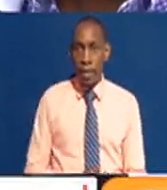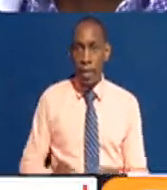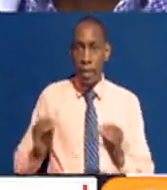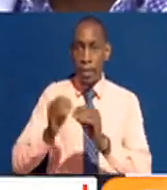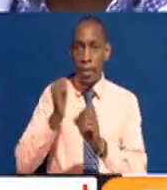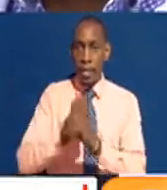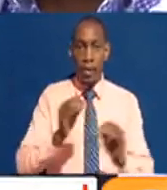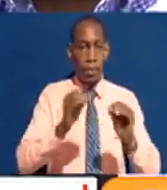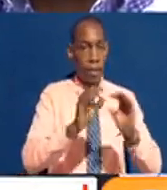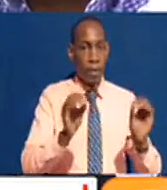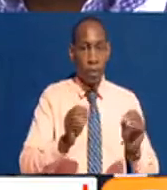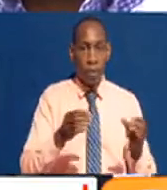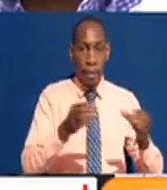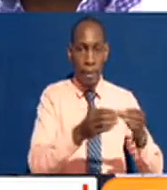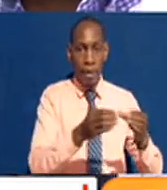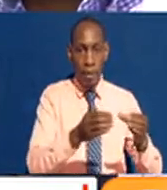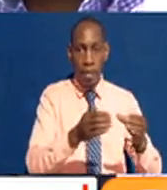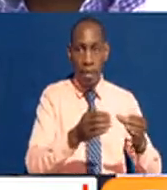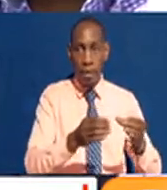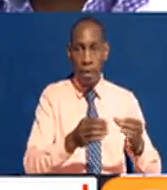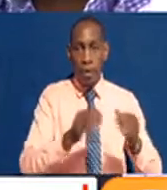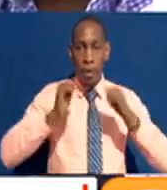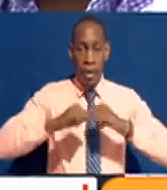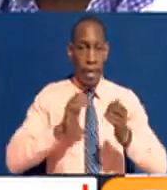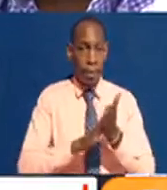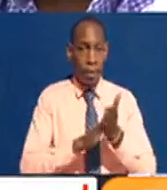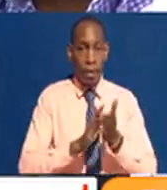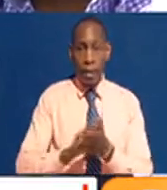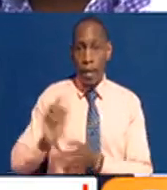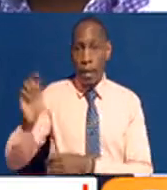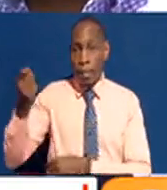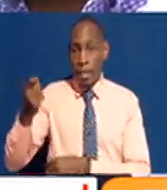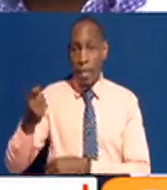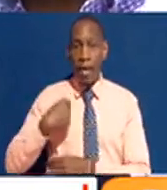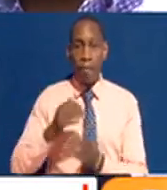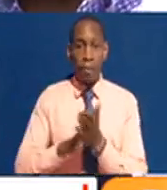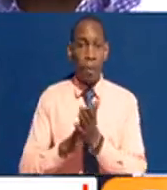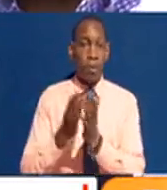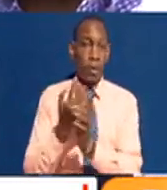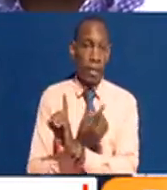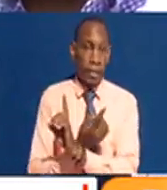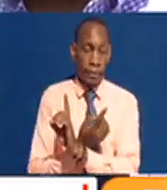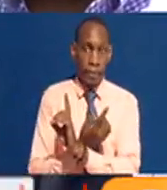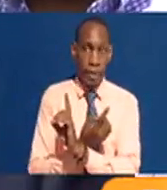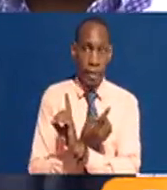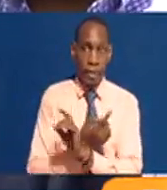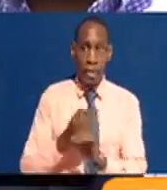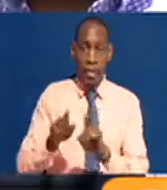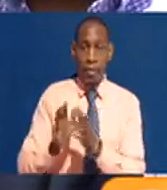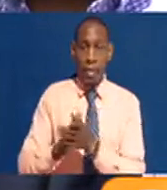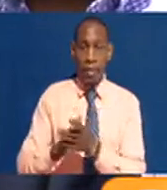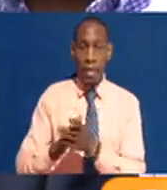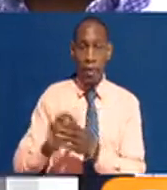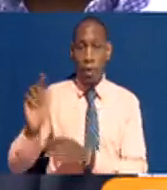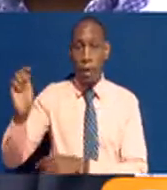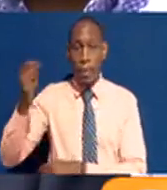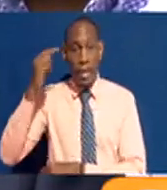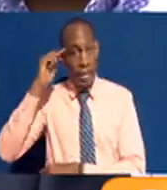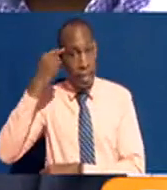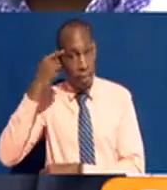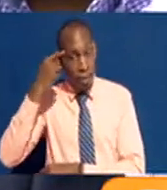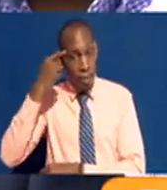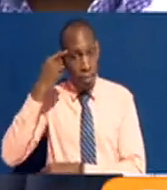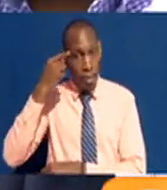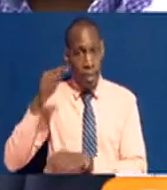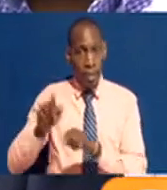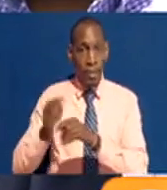the minority side to agree on a proposal. He has his own proposal and it were his thoughts as early as